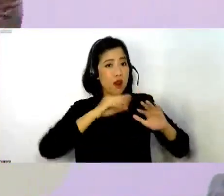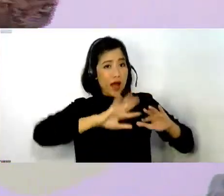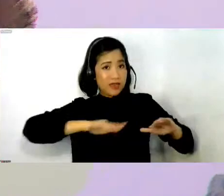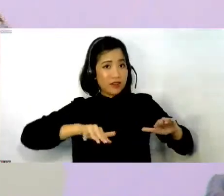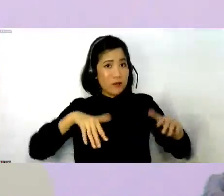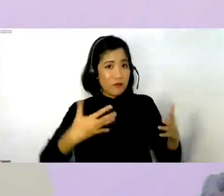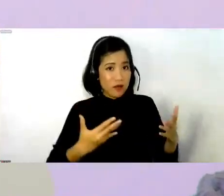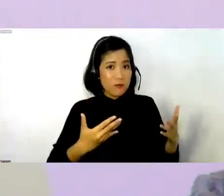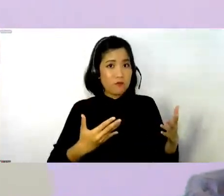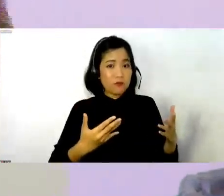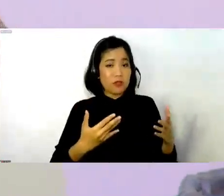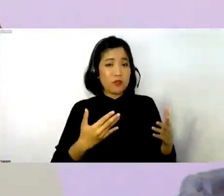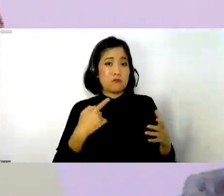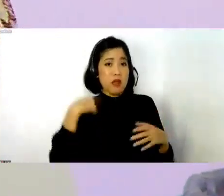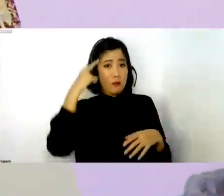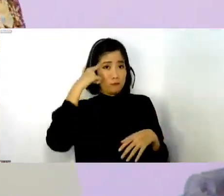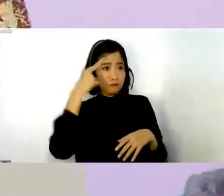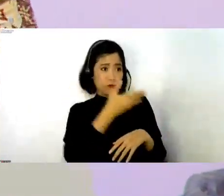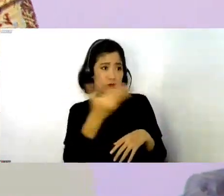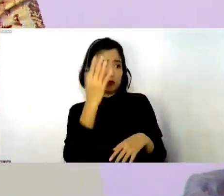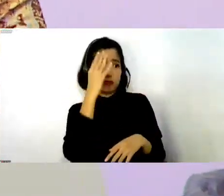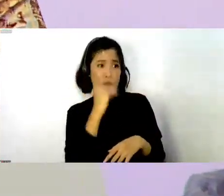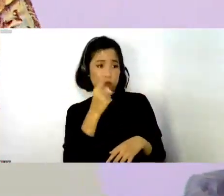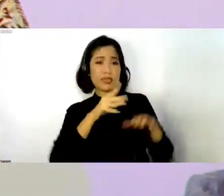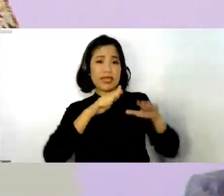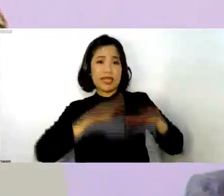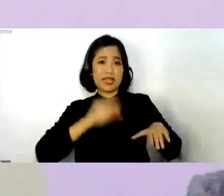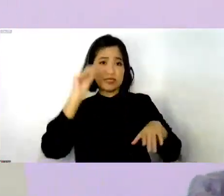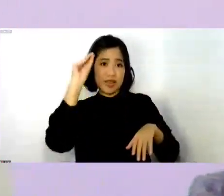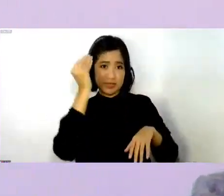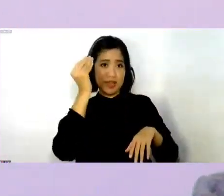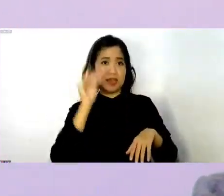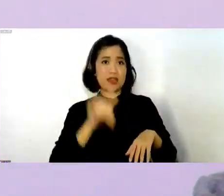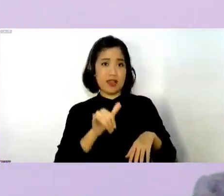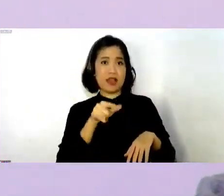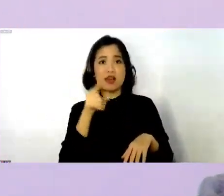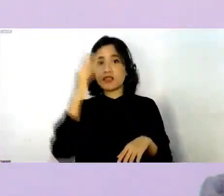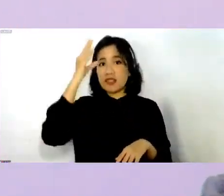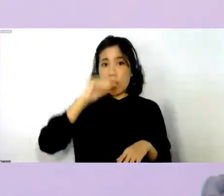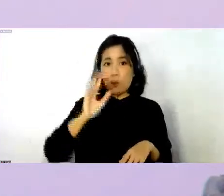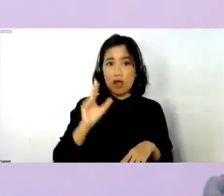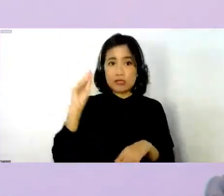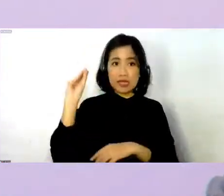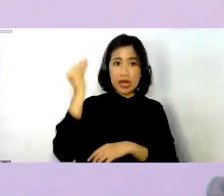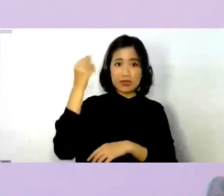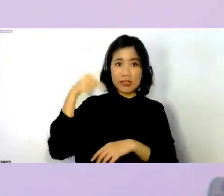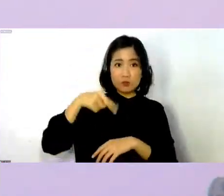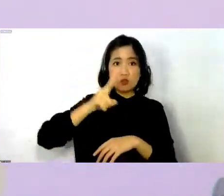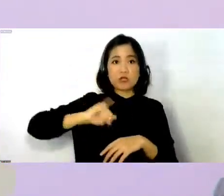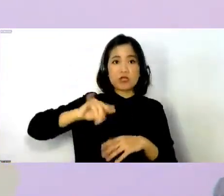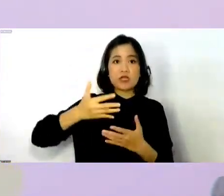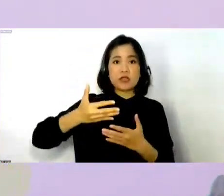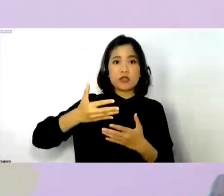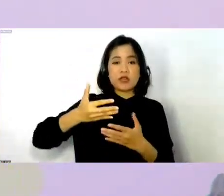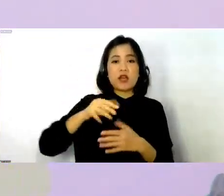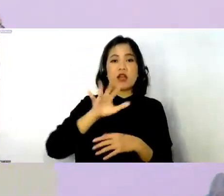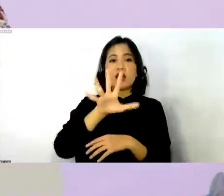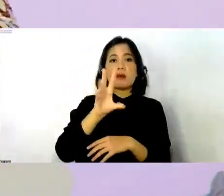And unfortunately, our tax ratio is not at the ideal rate. It's still far below, let's say, the standard